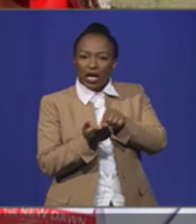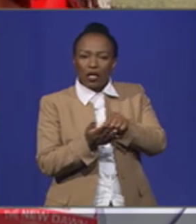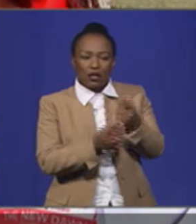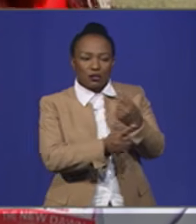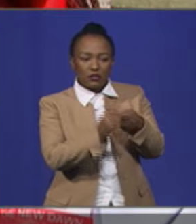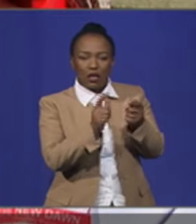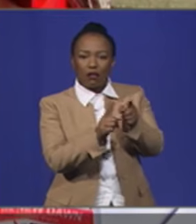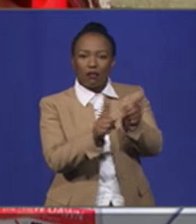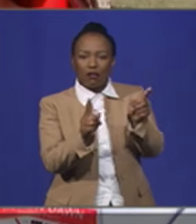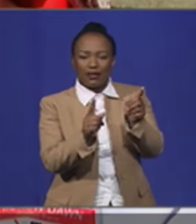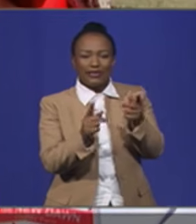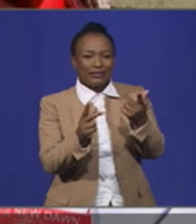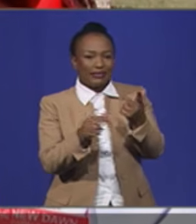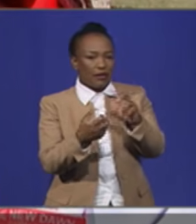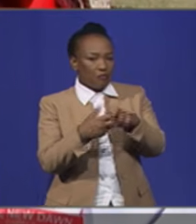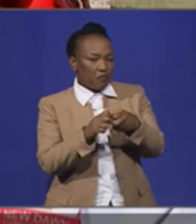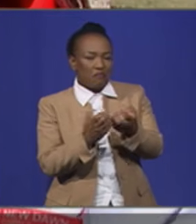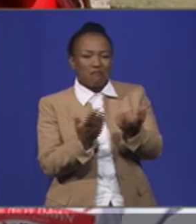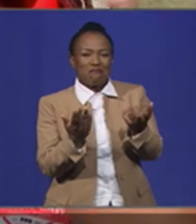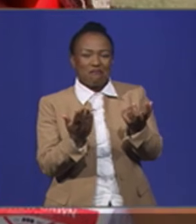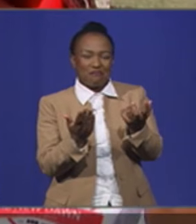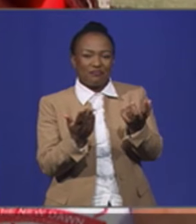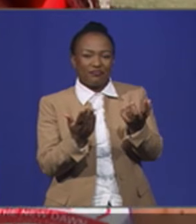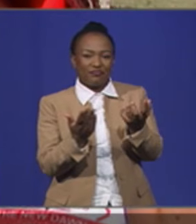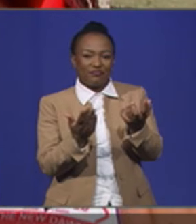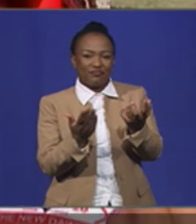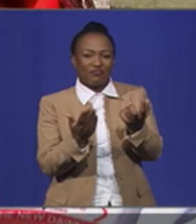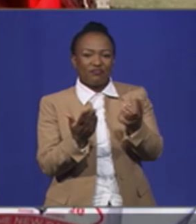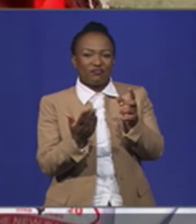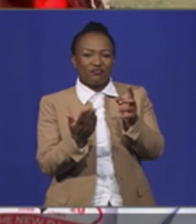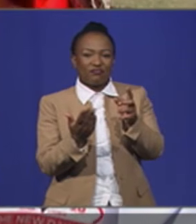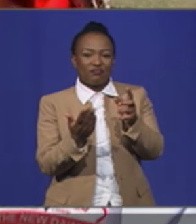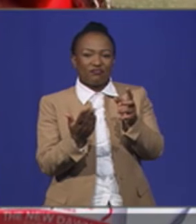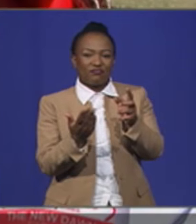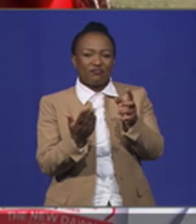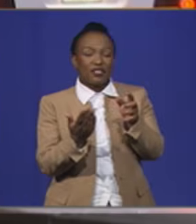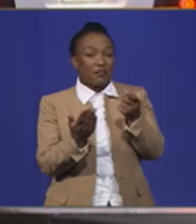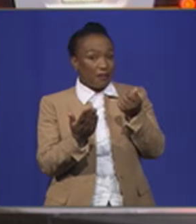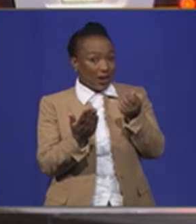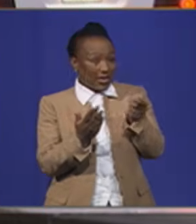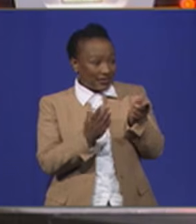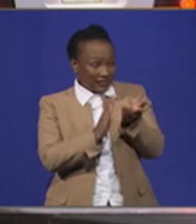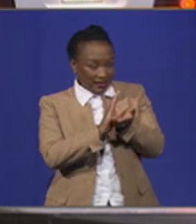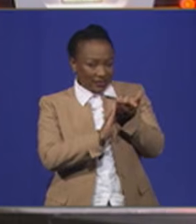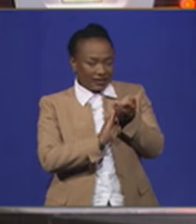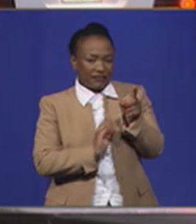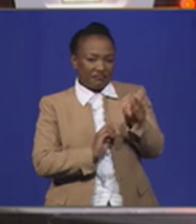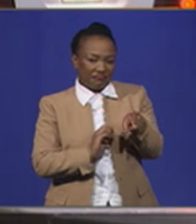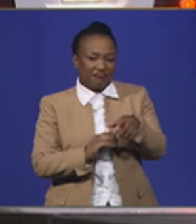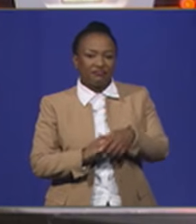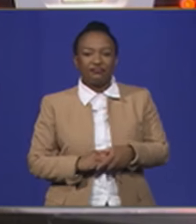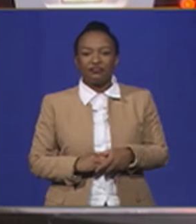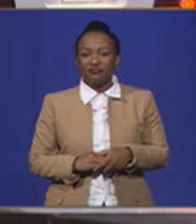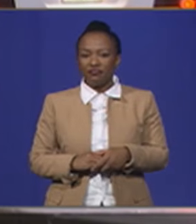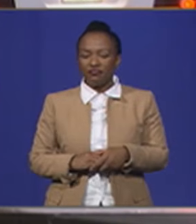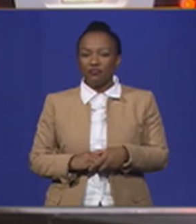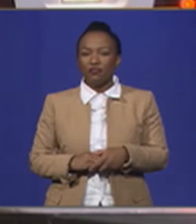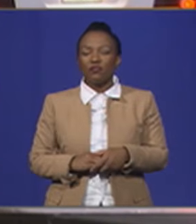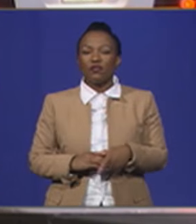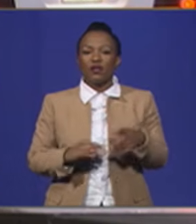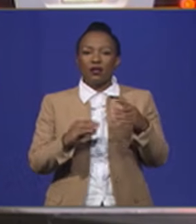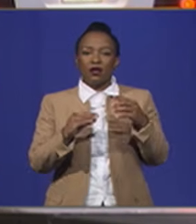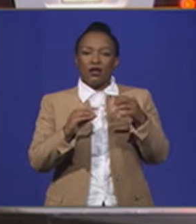e tlo ba bothata ka gore we have to re oketše di-prices. Khabagare motsamaisi wa ditirelo tsa setlamo sa